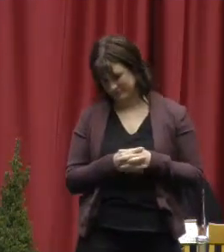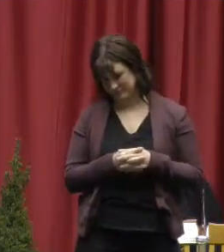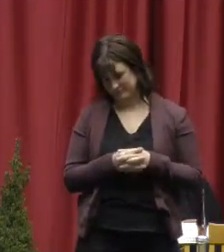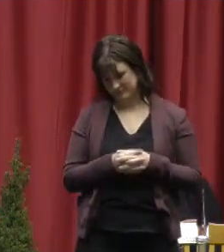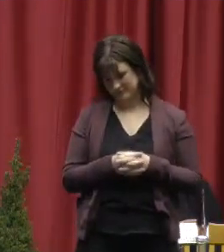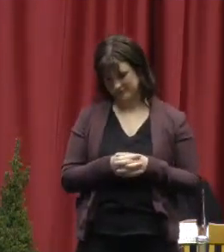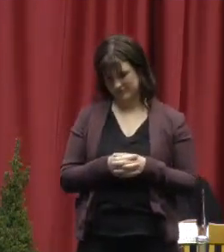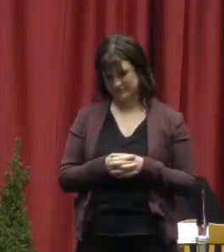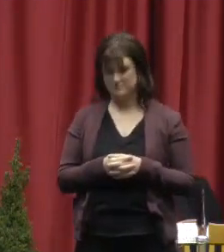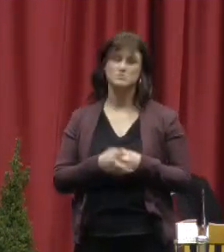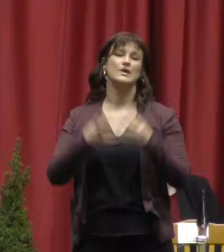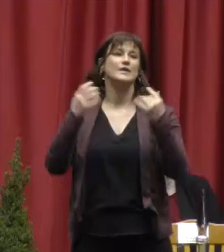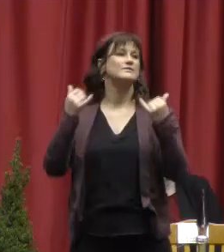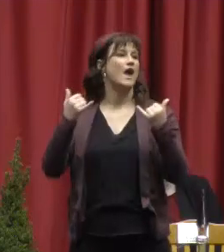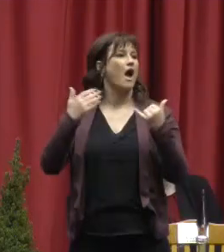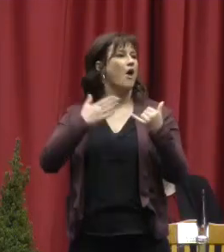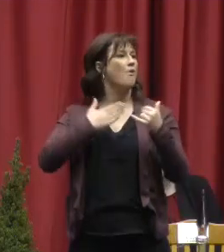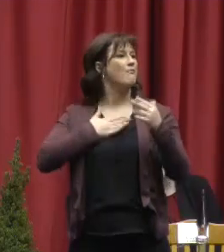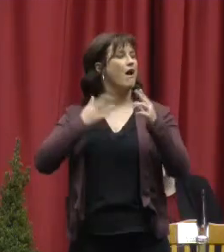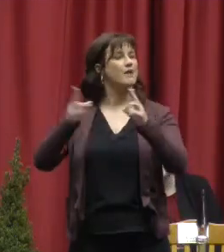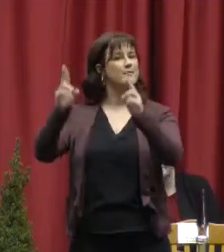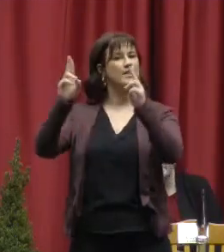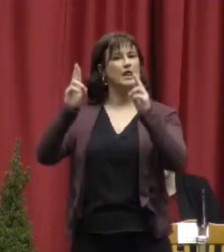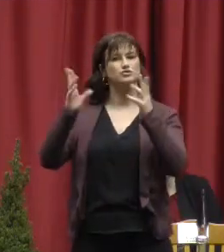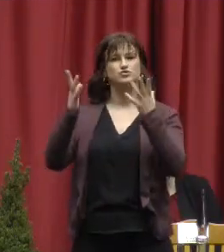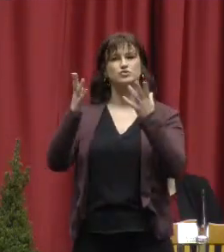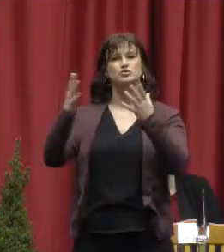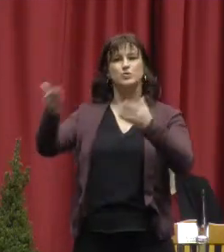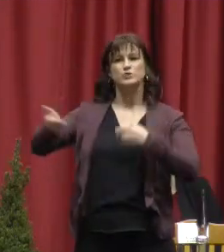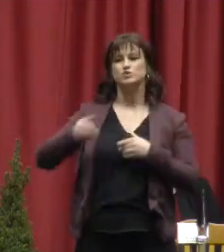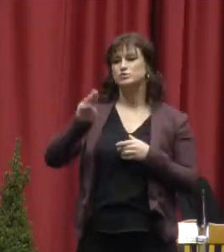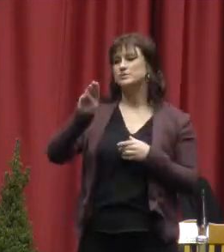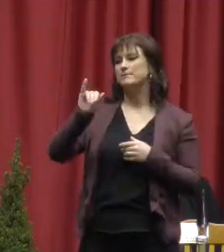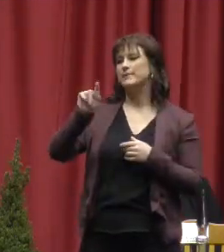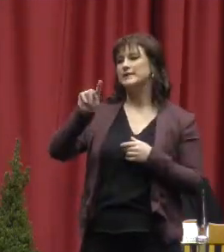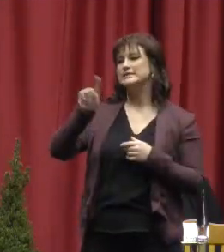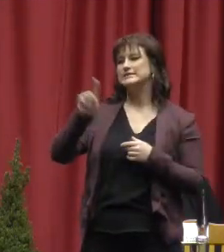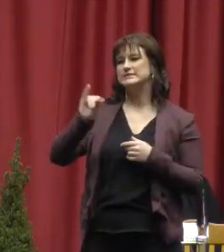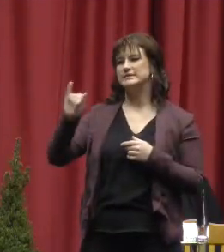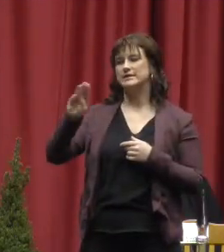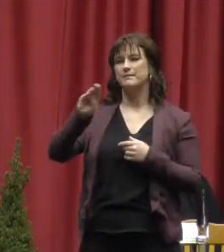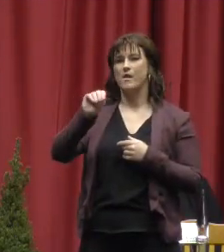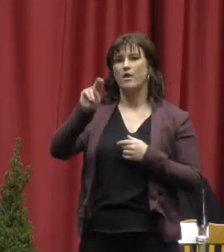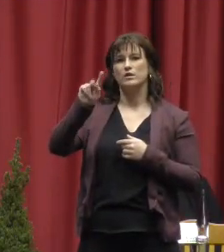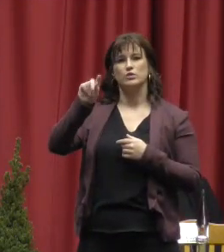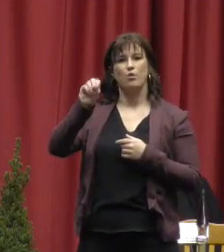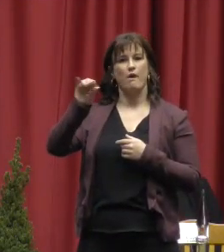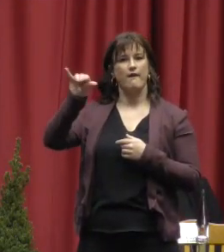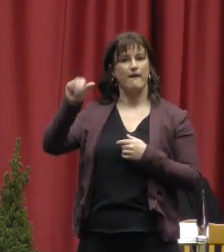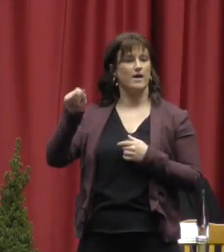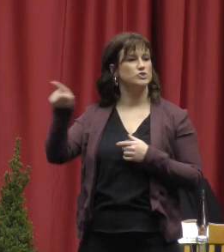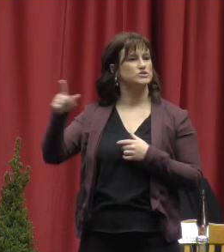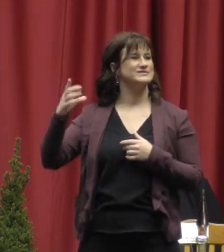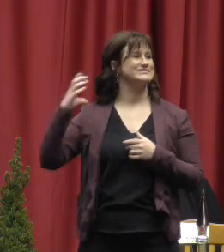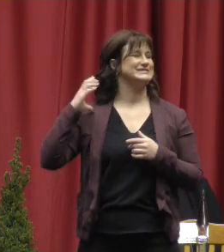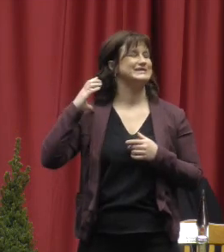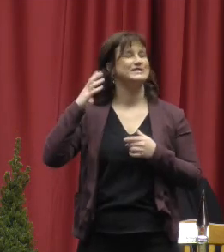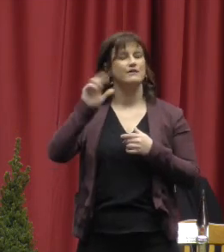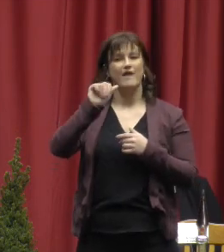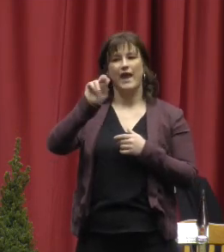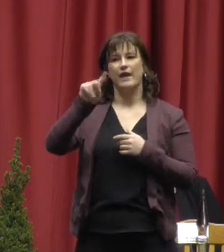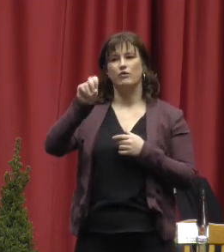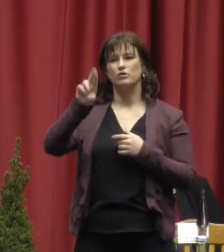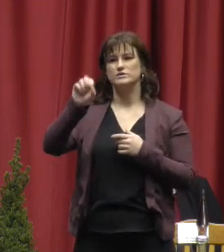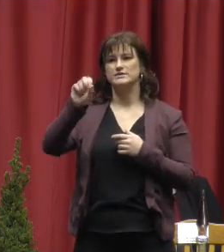It is now my pleasure to introduce Mitzi Montoya, Dean of the Anderson School of